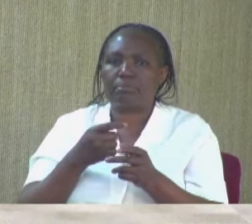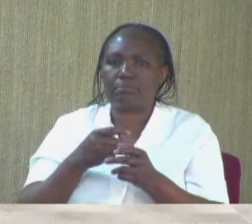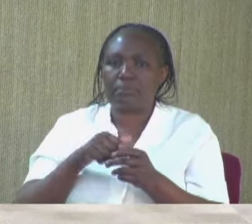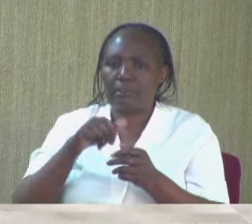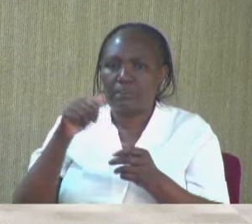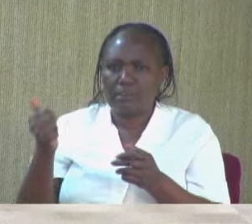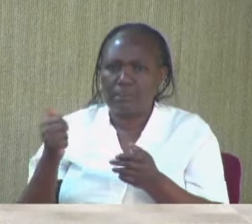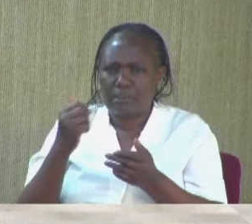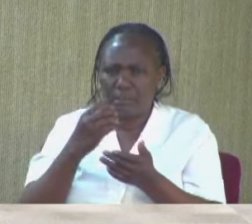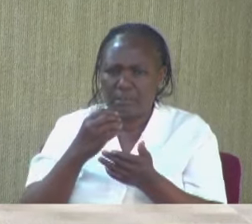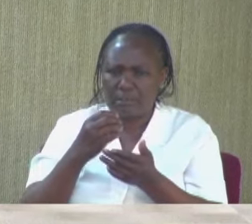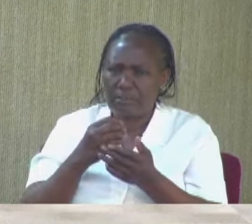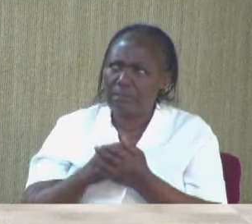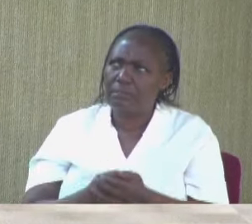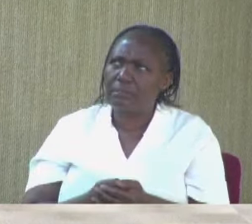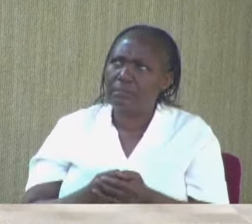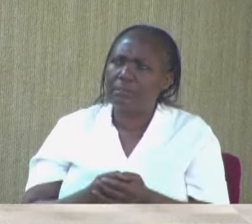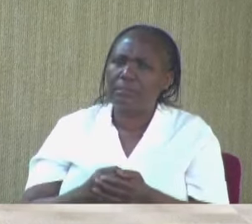not inspired.